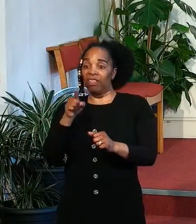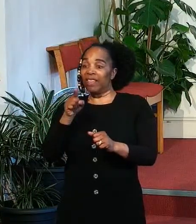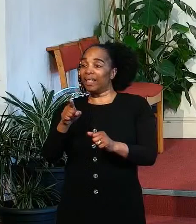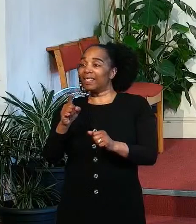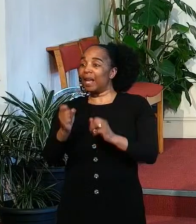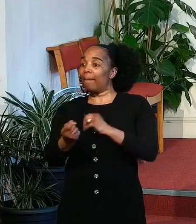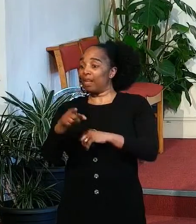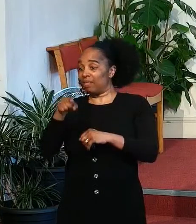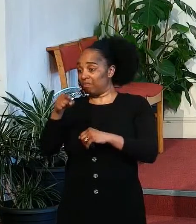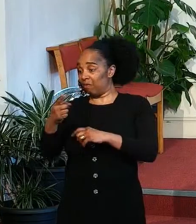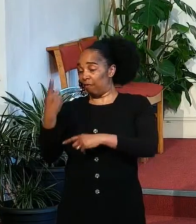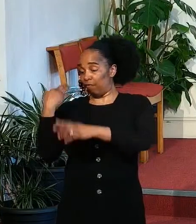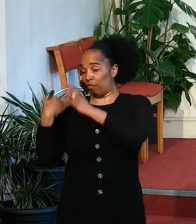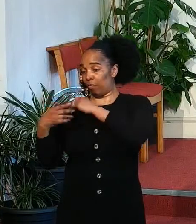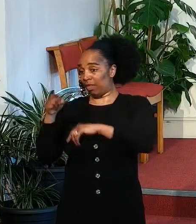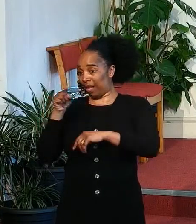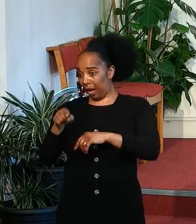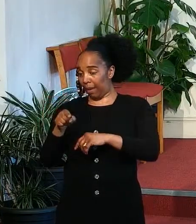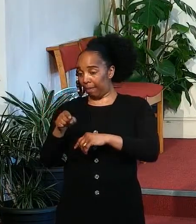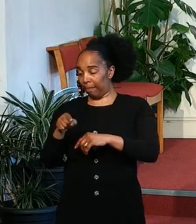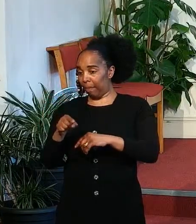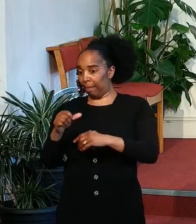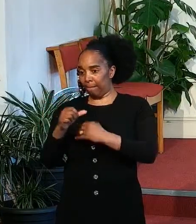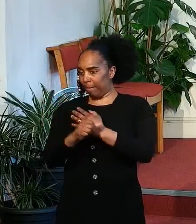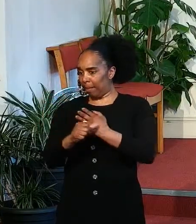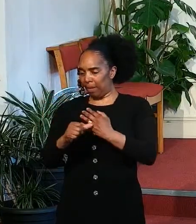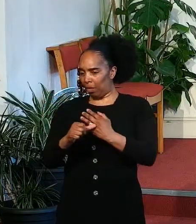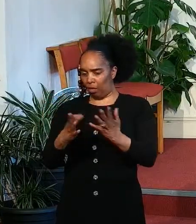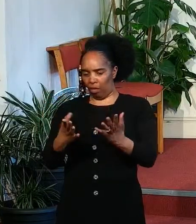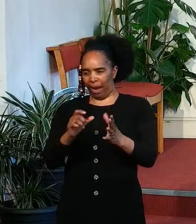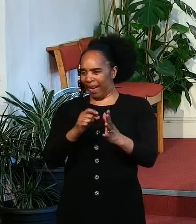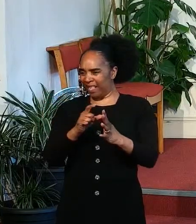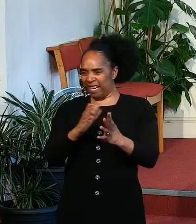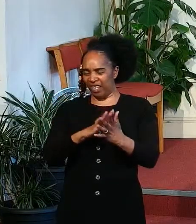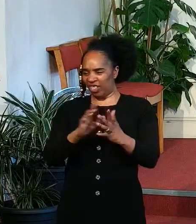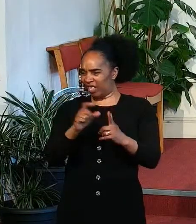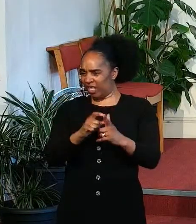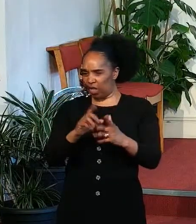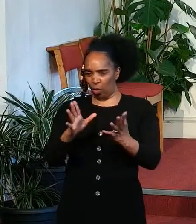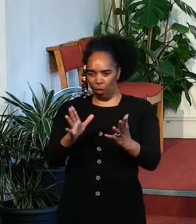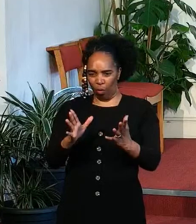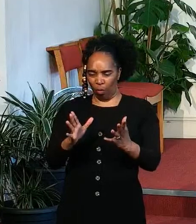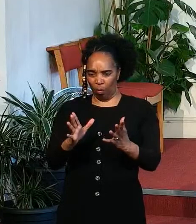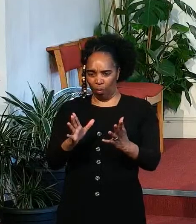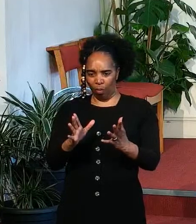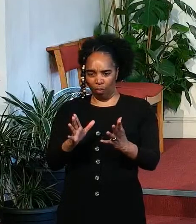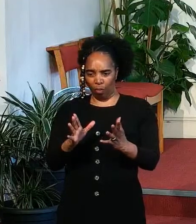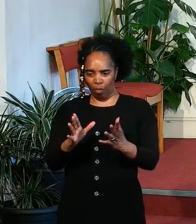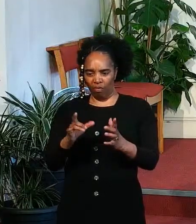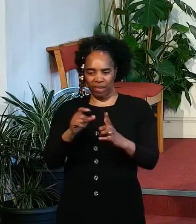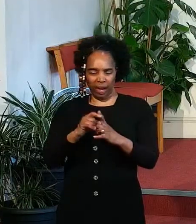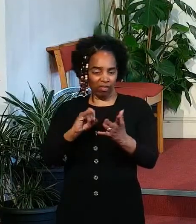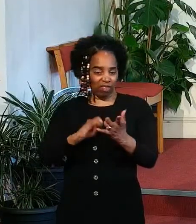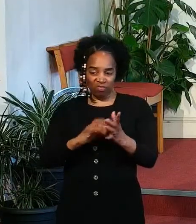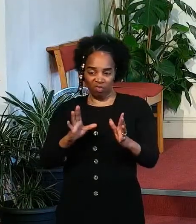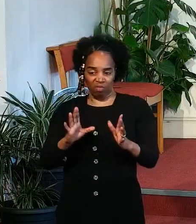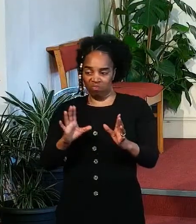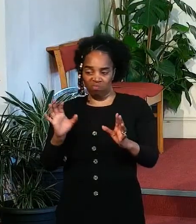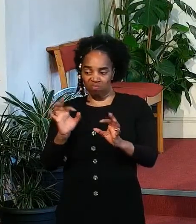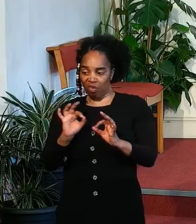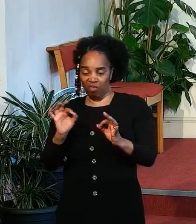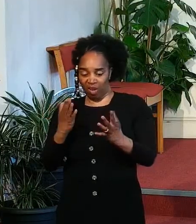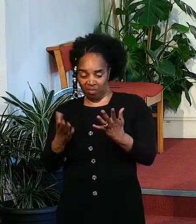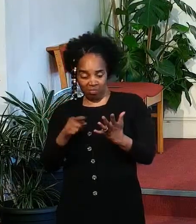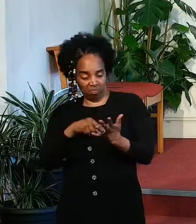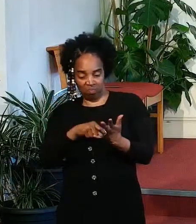time. We don't have biblical examples of individuals with ASD or with any form of global